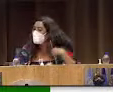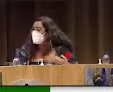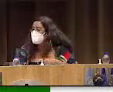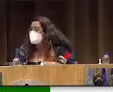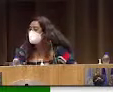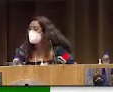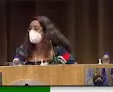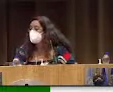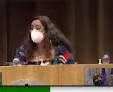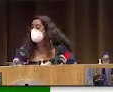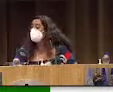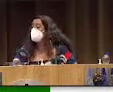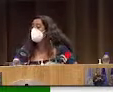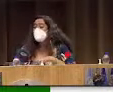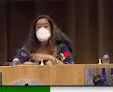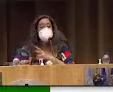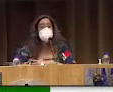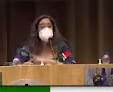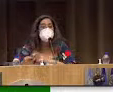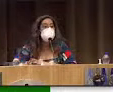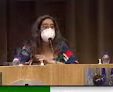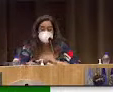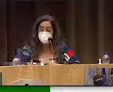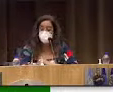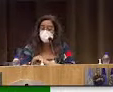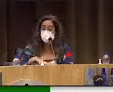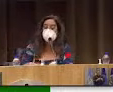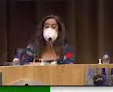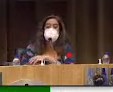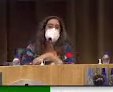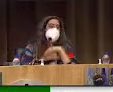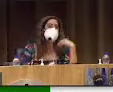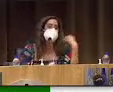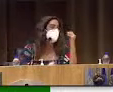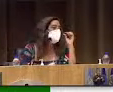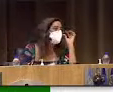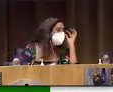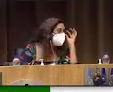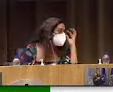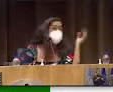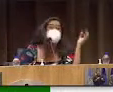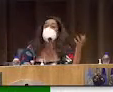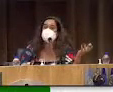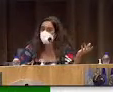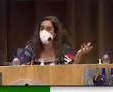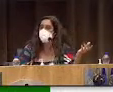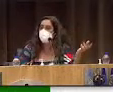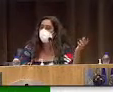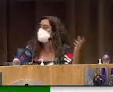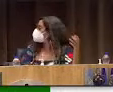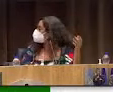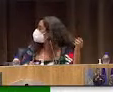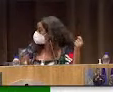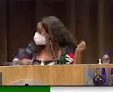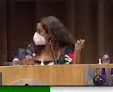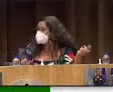attendant consultations that we had with several other alternatives